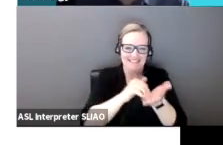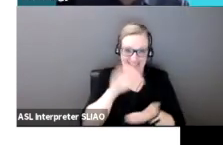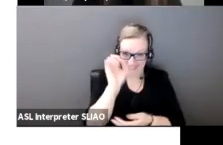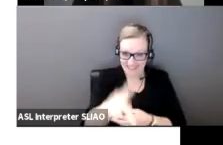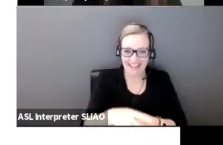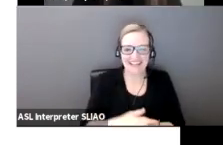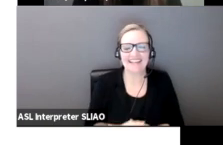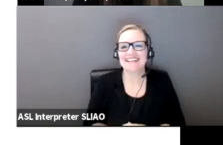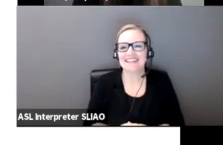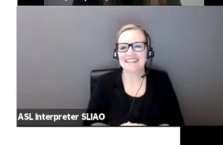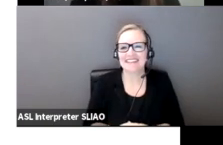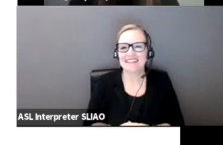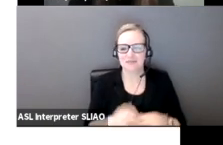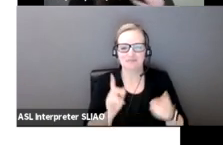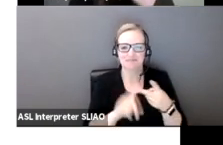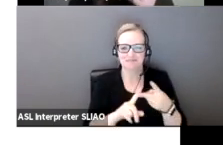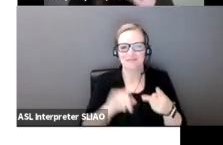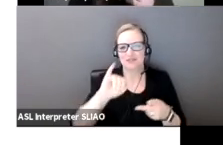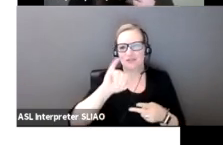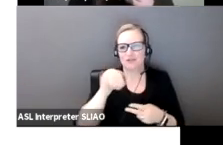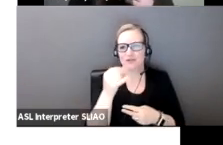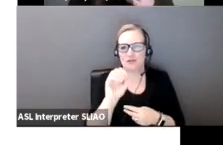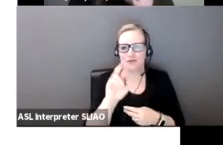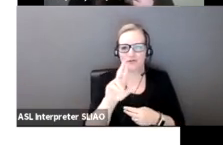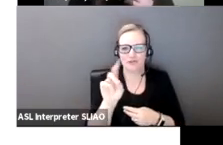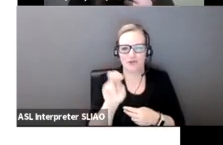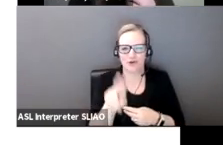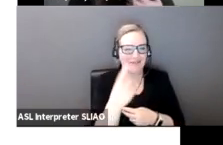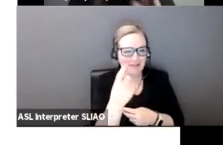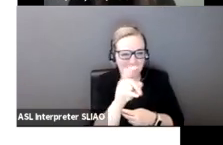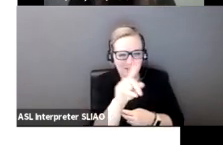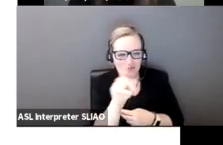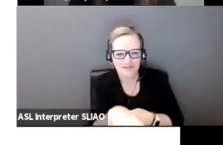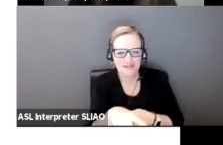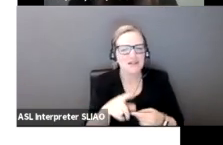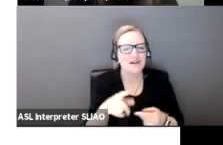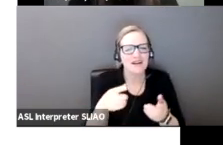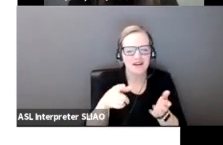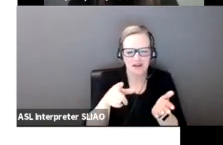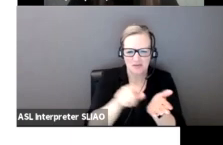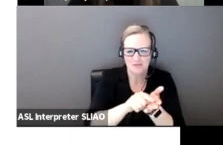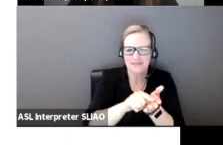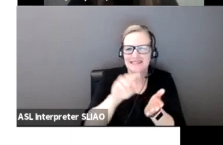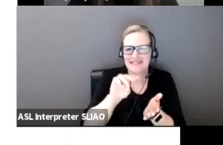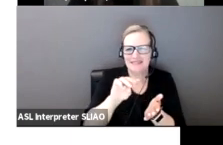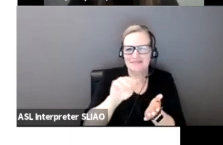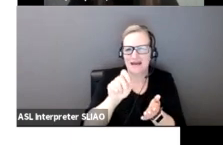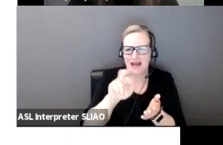And then we have one more follow-up question from Kevin. Does printed matter include 3D printing?